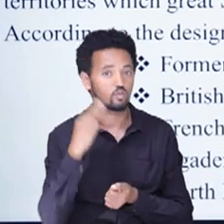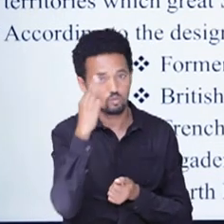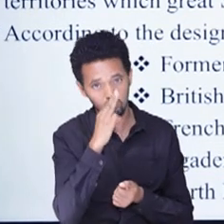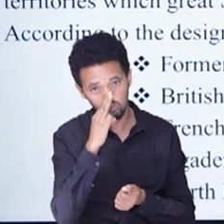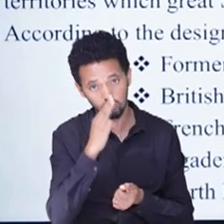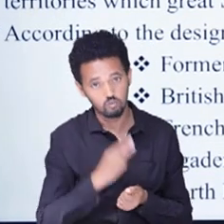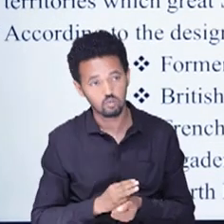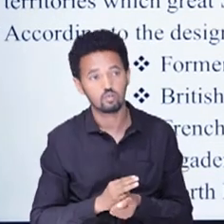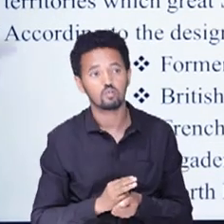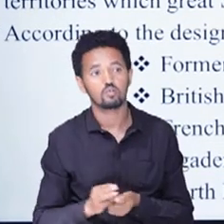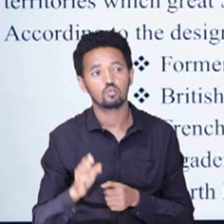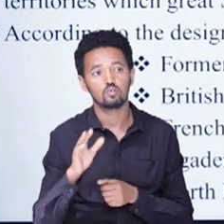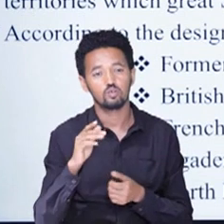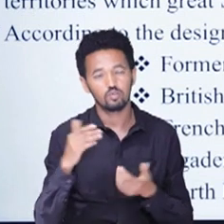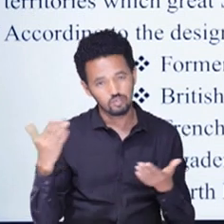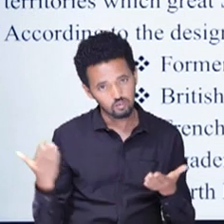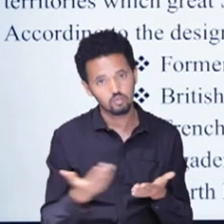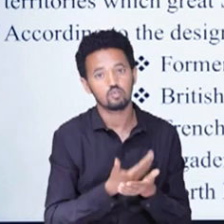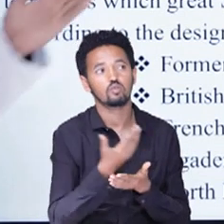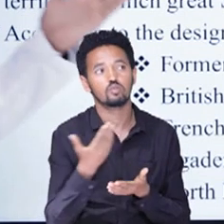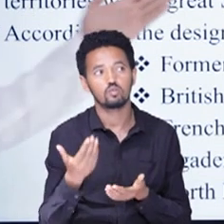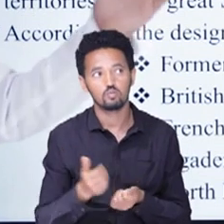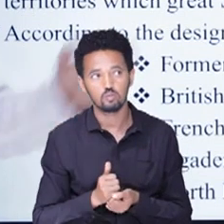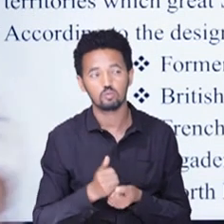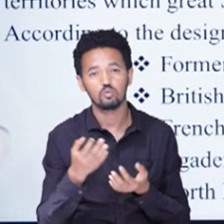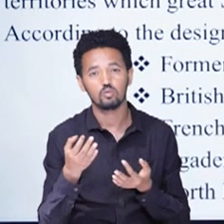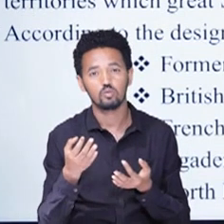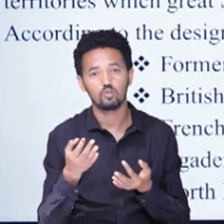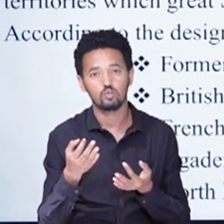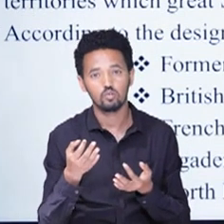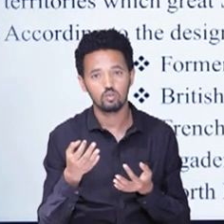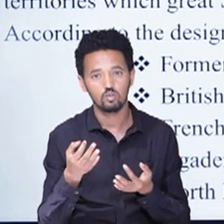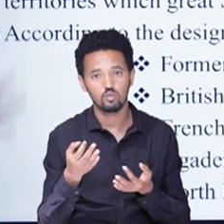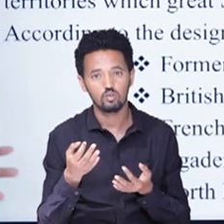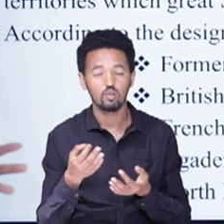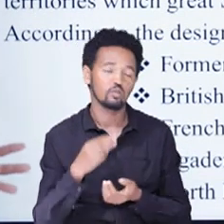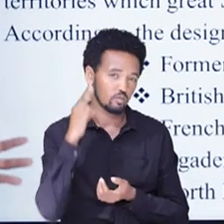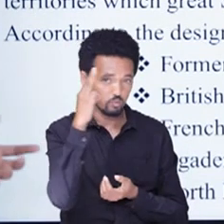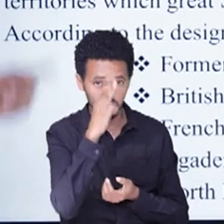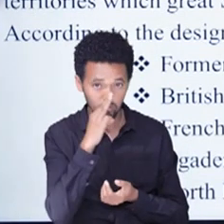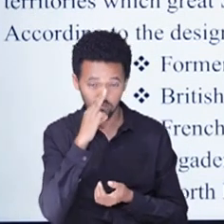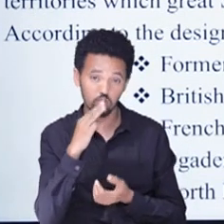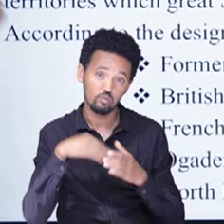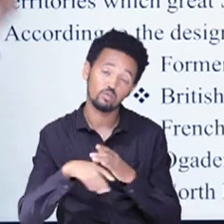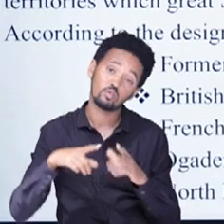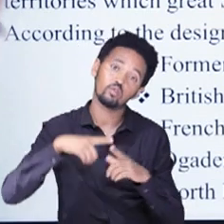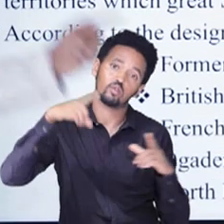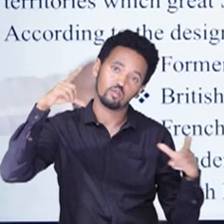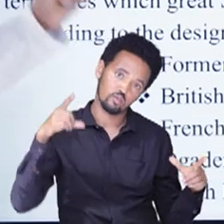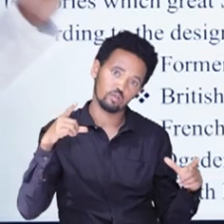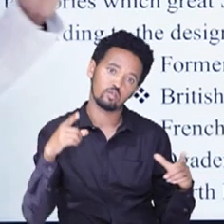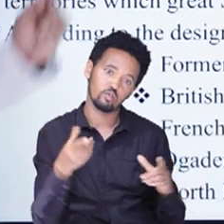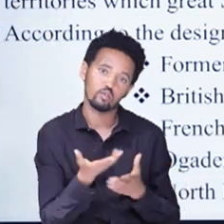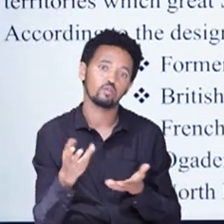June 1, 1916. The new republic was ambitious to build the Greater Somalia and adopted a